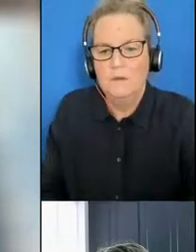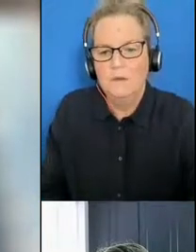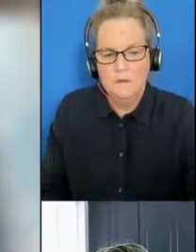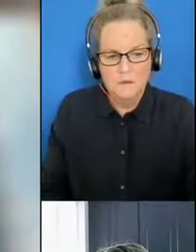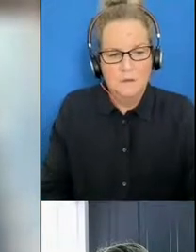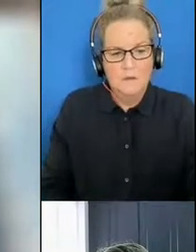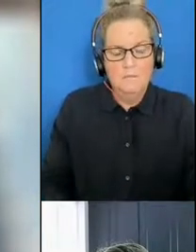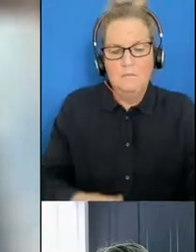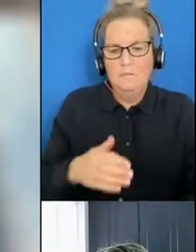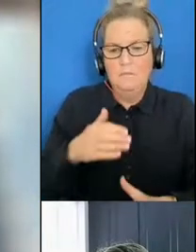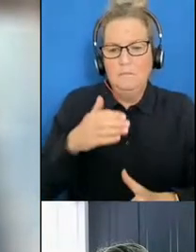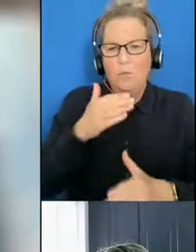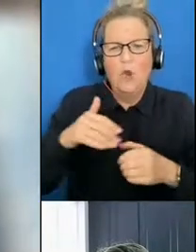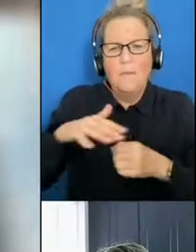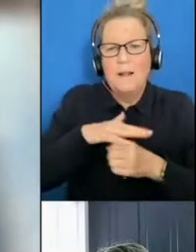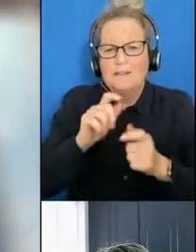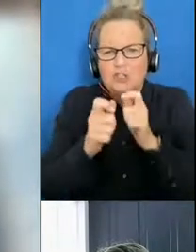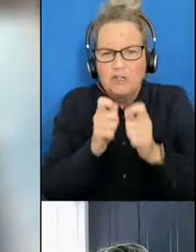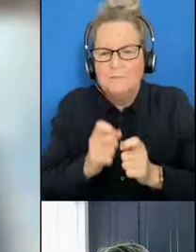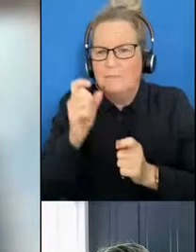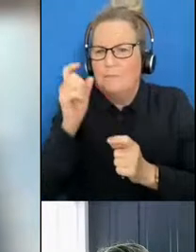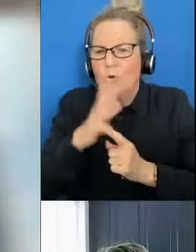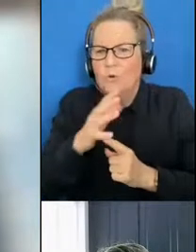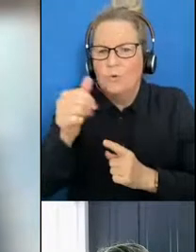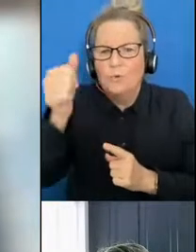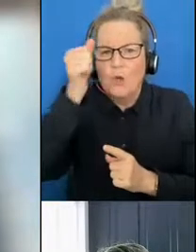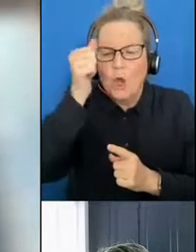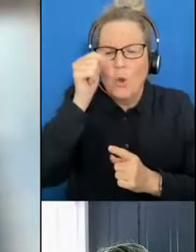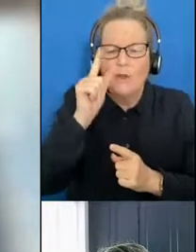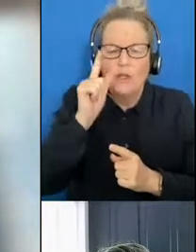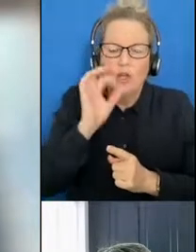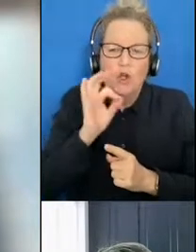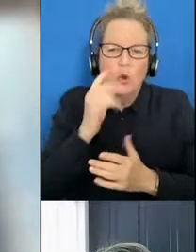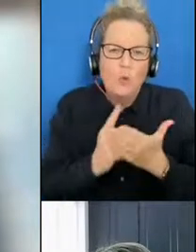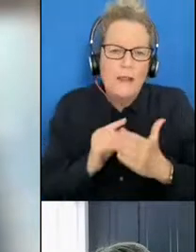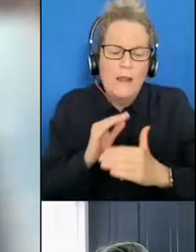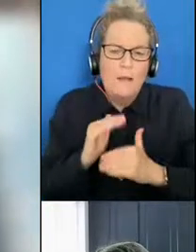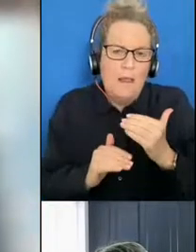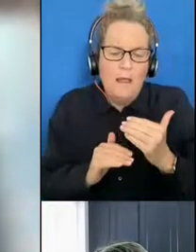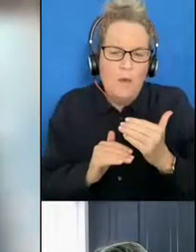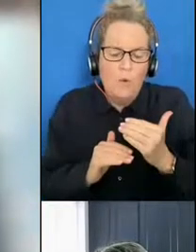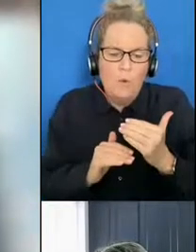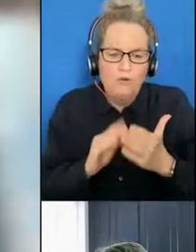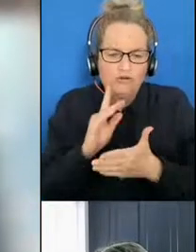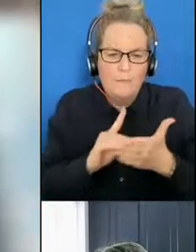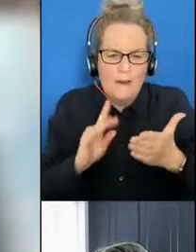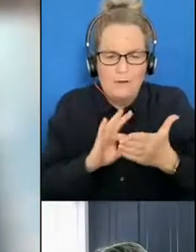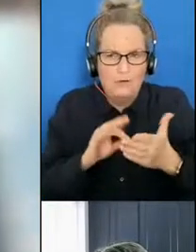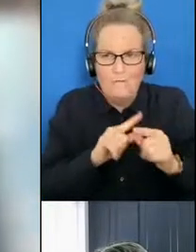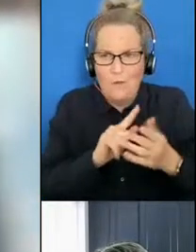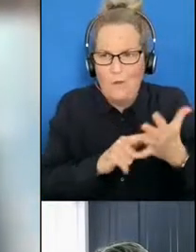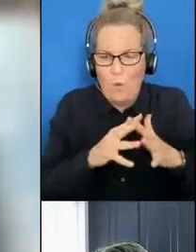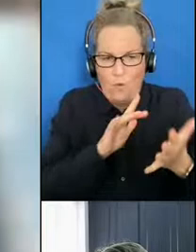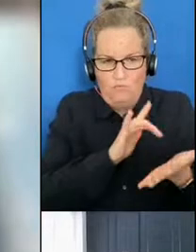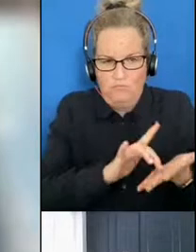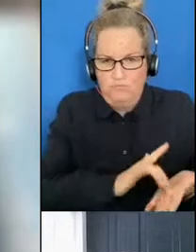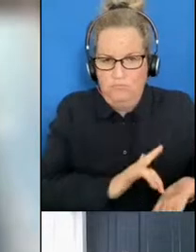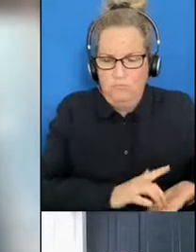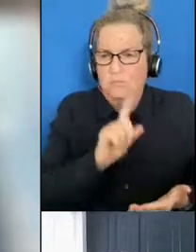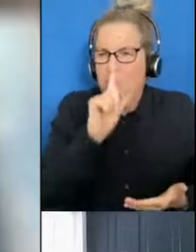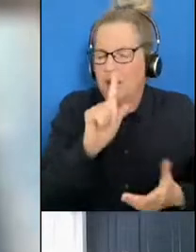workplace adjustment to understand it's not just about eliminating unlawful discrimination. It's also